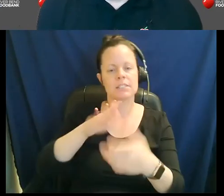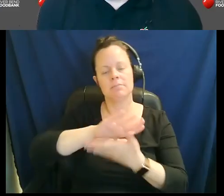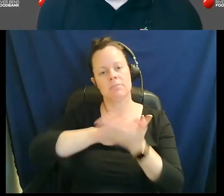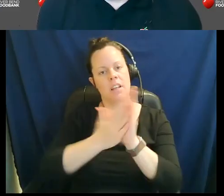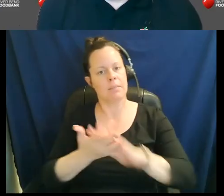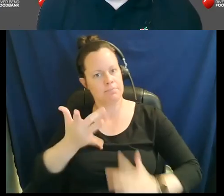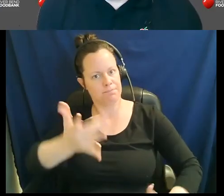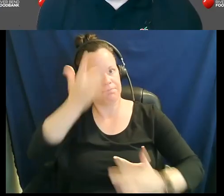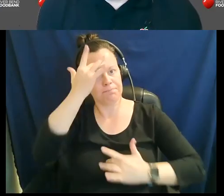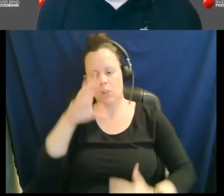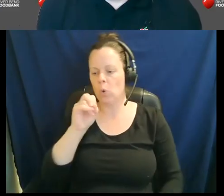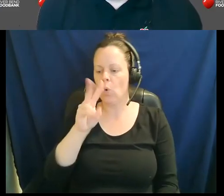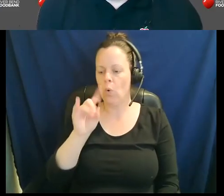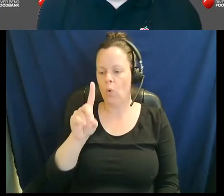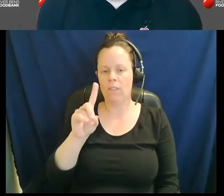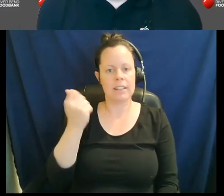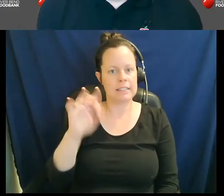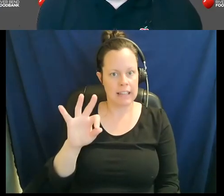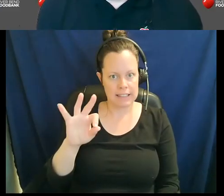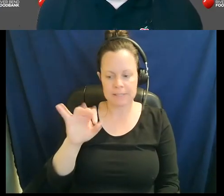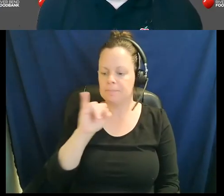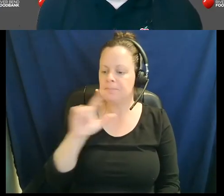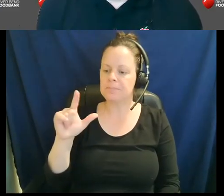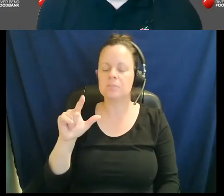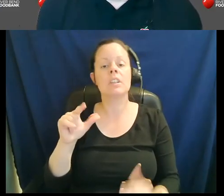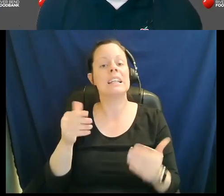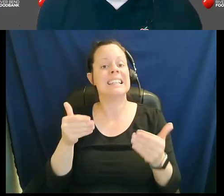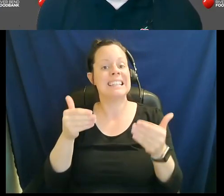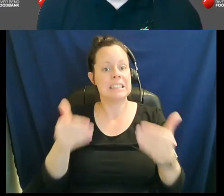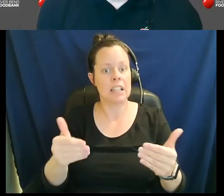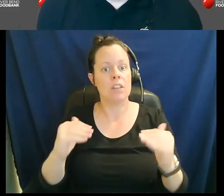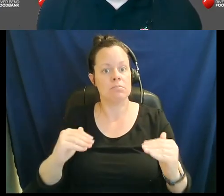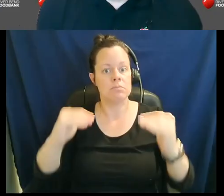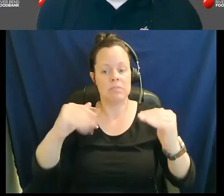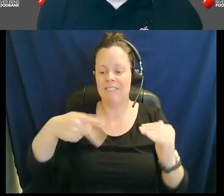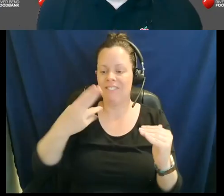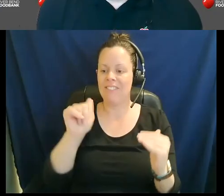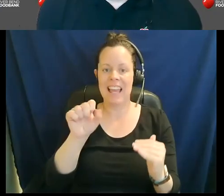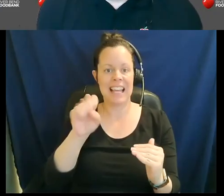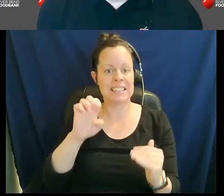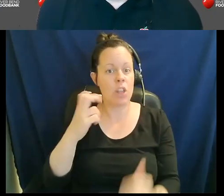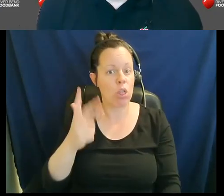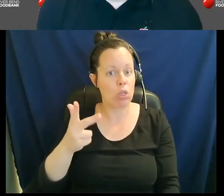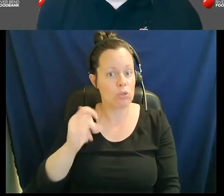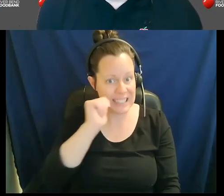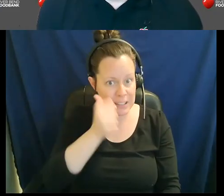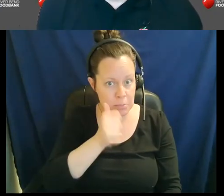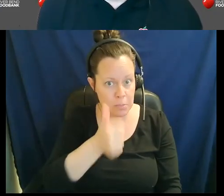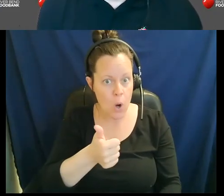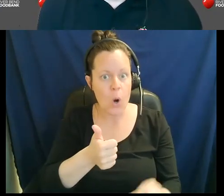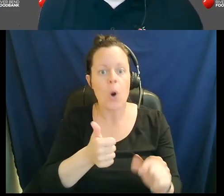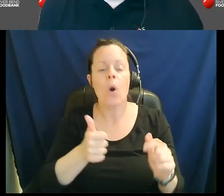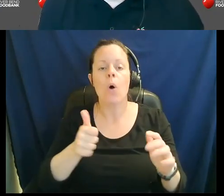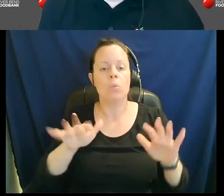time. Illinois moves to the more relaxed phase 3 status tomorrow, but the virus isn't taking the summer